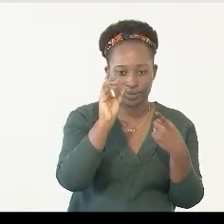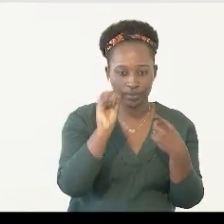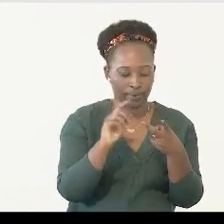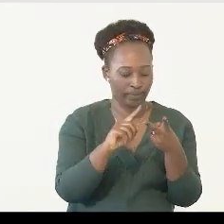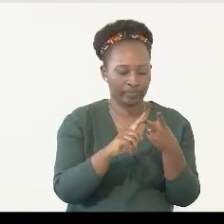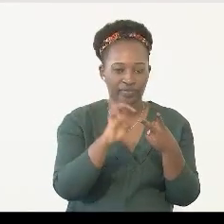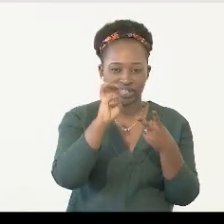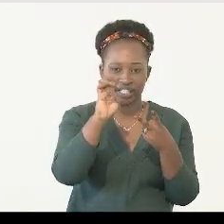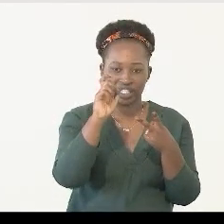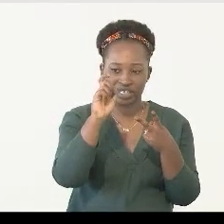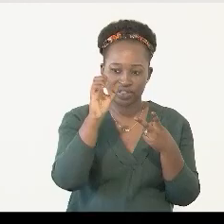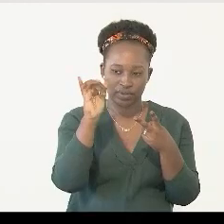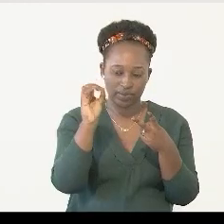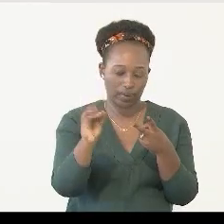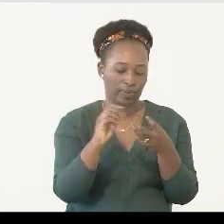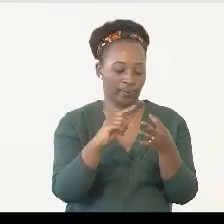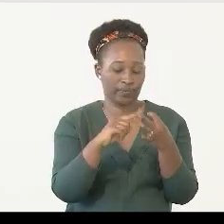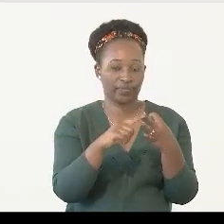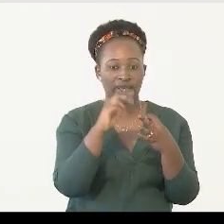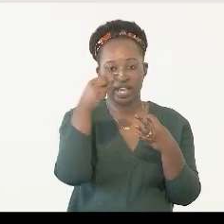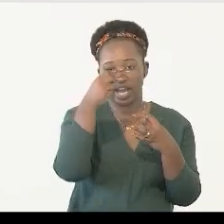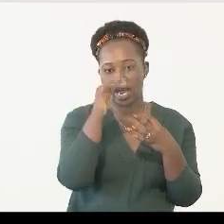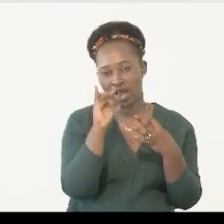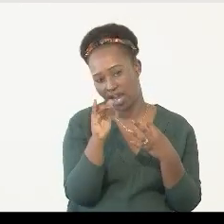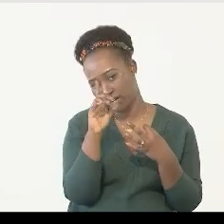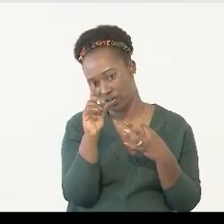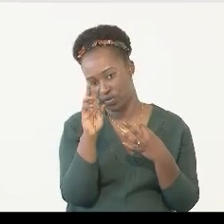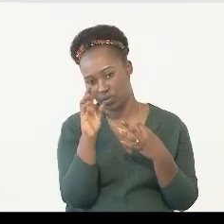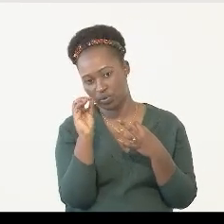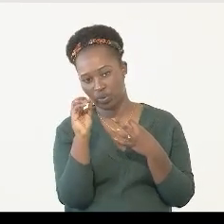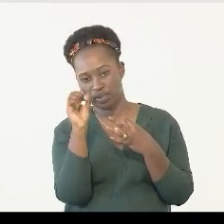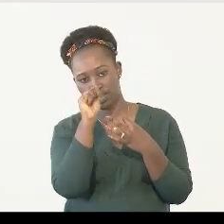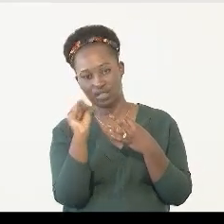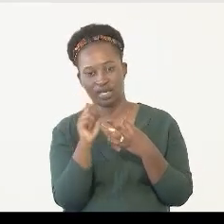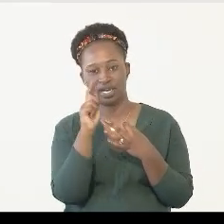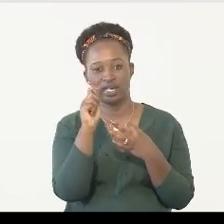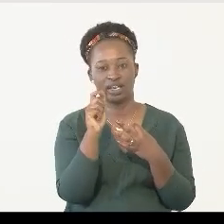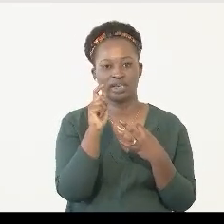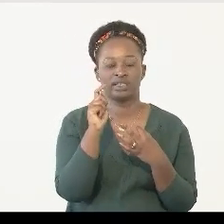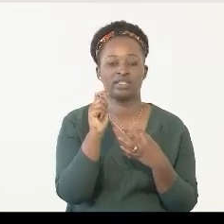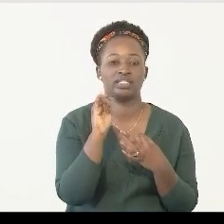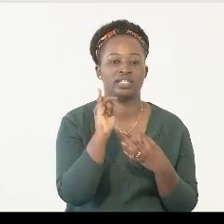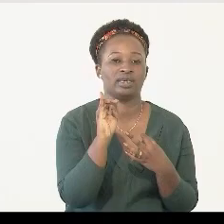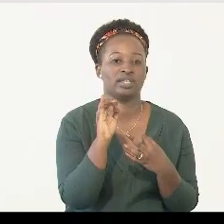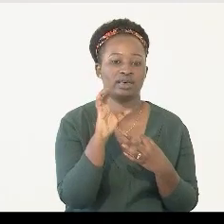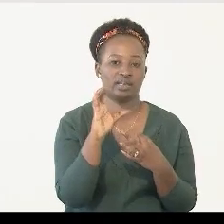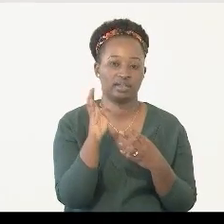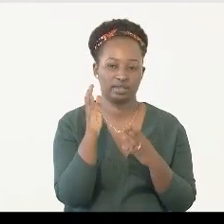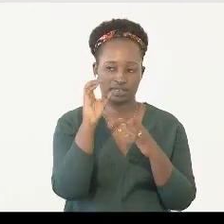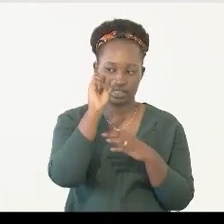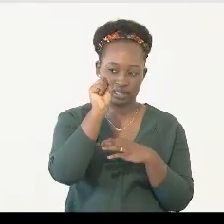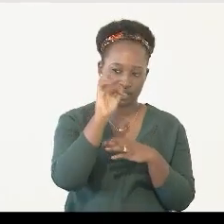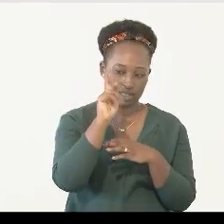have hydrostatic skeleton. When we talk about hydrostatic skeleton, this one